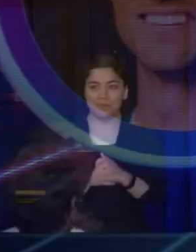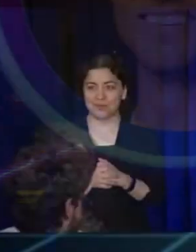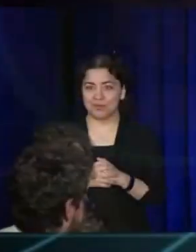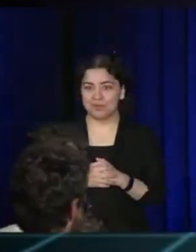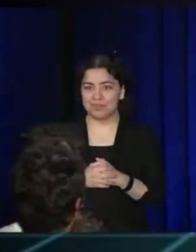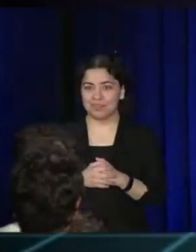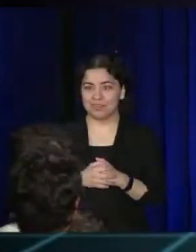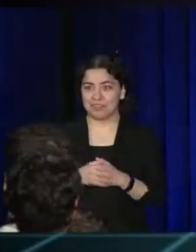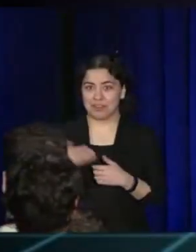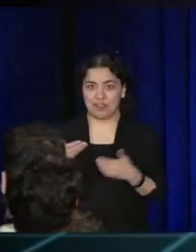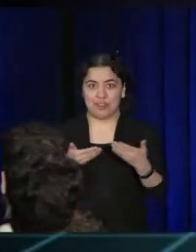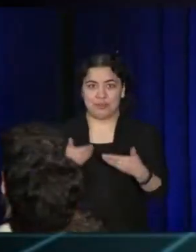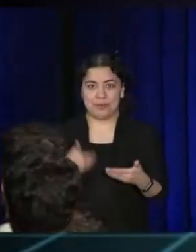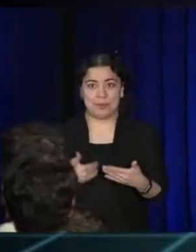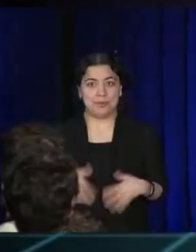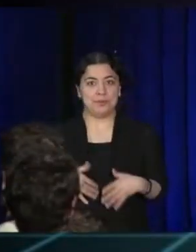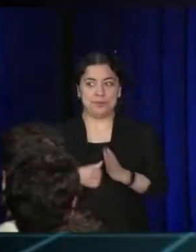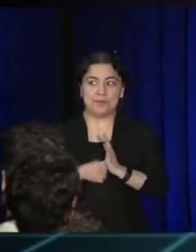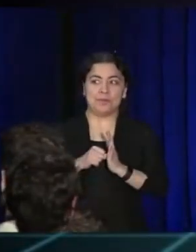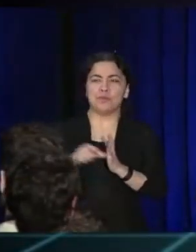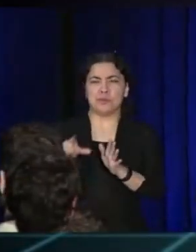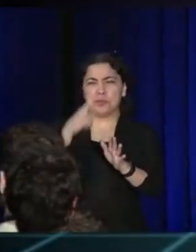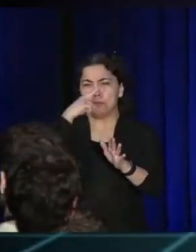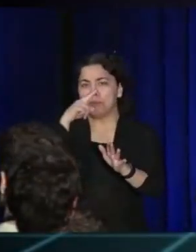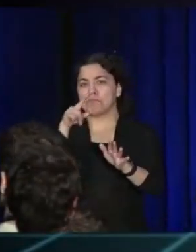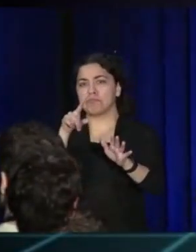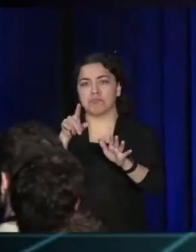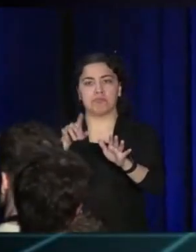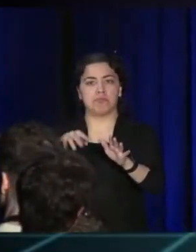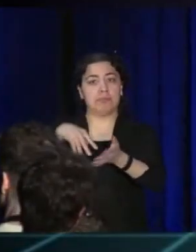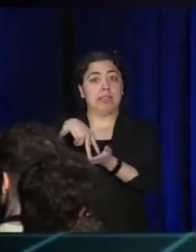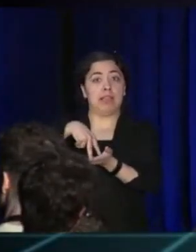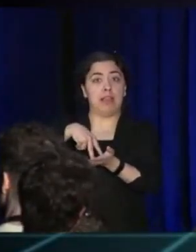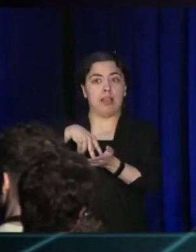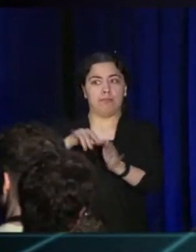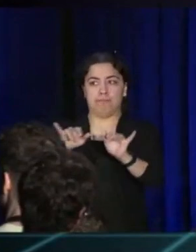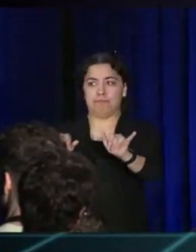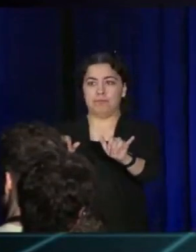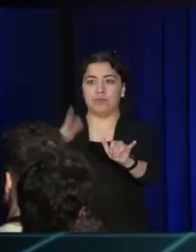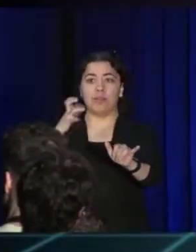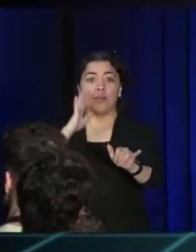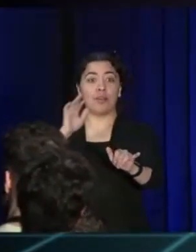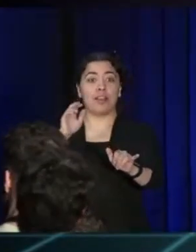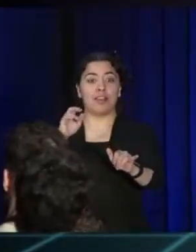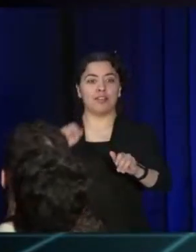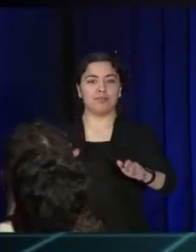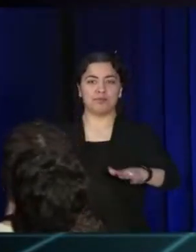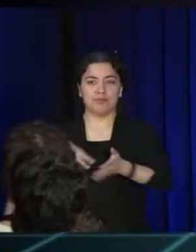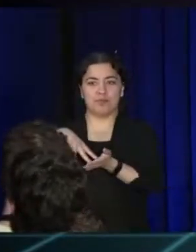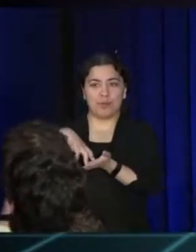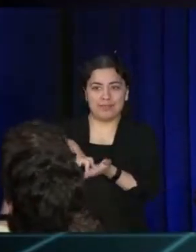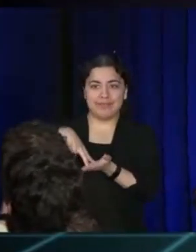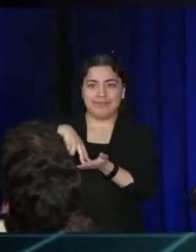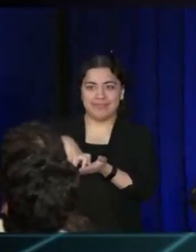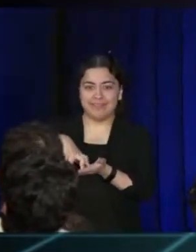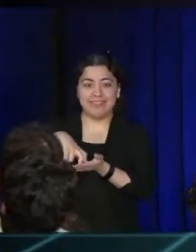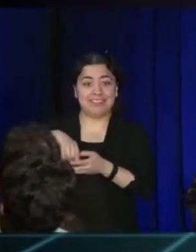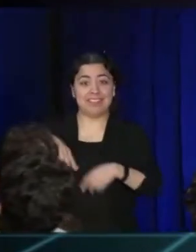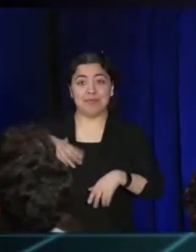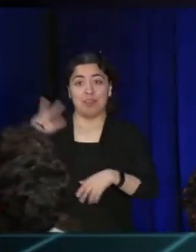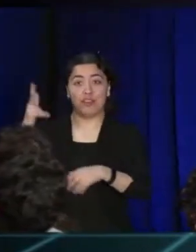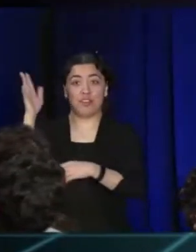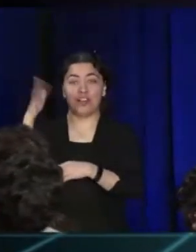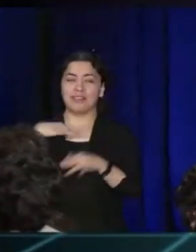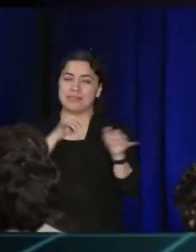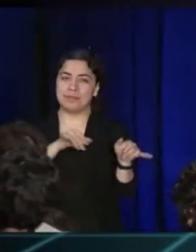Like the intro, I'm going to have you stay standing if you'd like, because we're going to do air squats. I always start my talks the same way. This is my third year at React Miami.